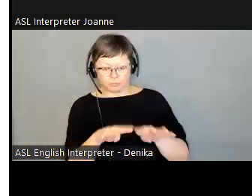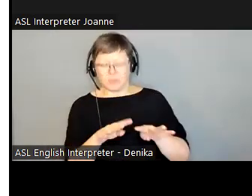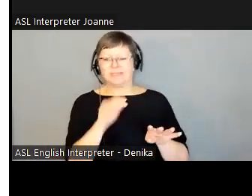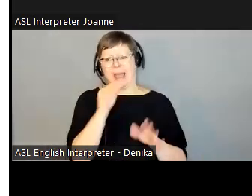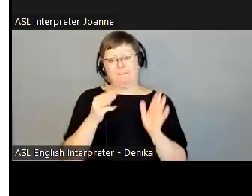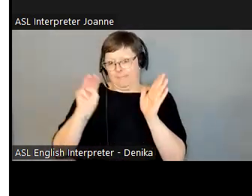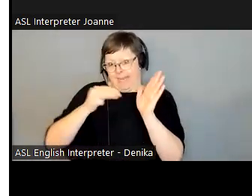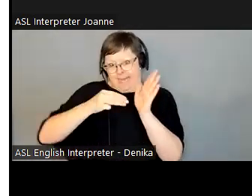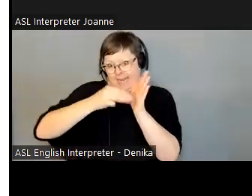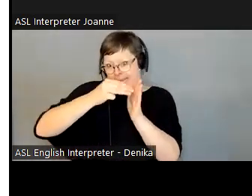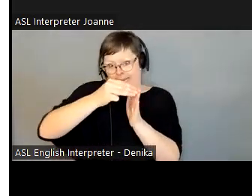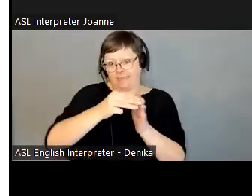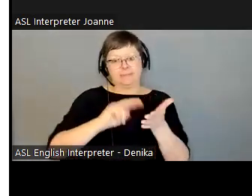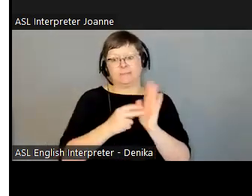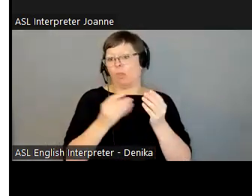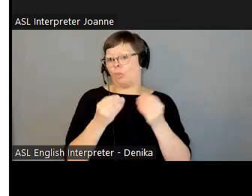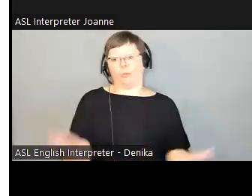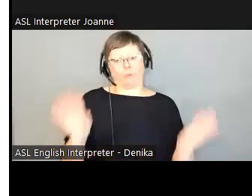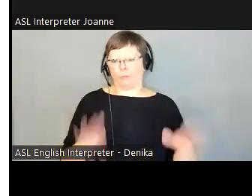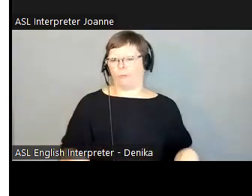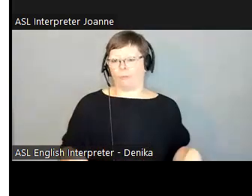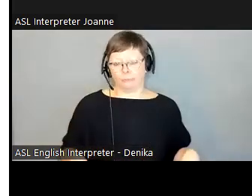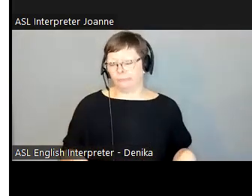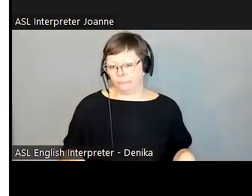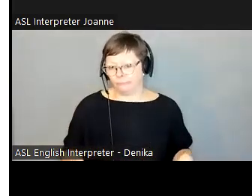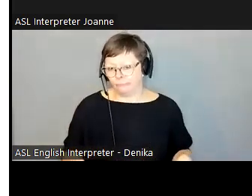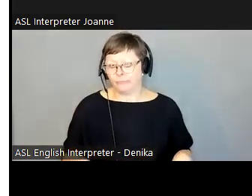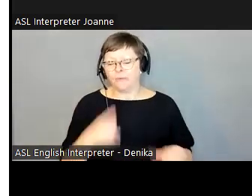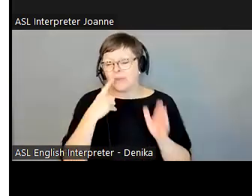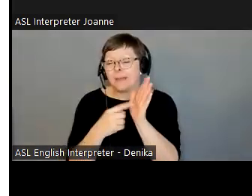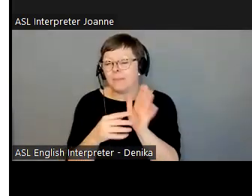it would get lost in the mix. So for example, like